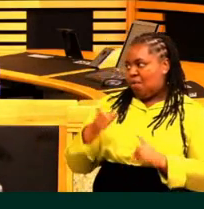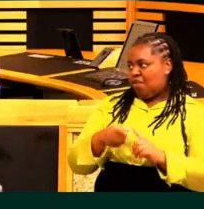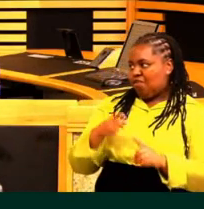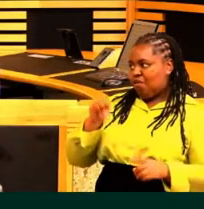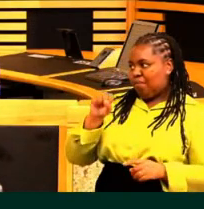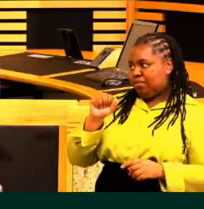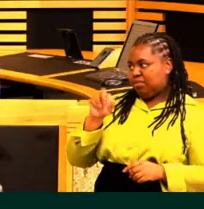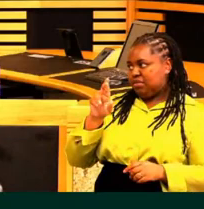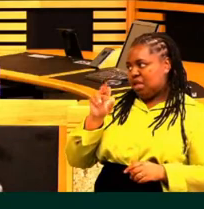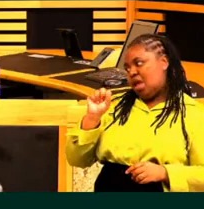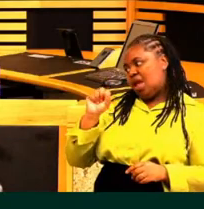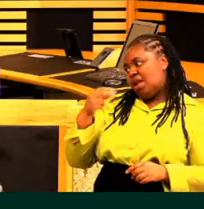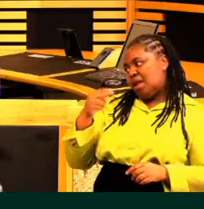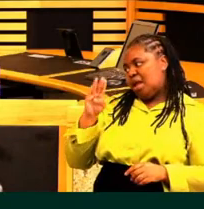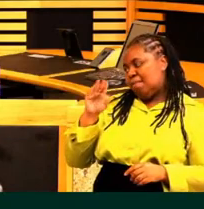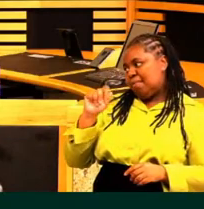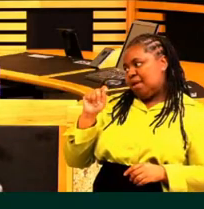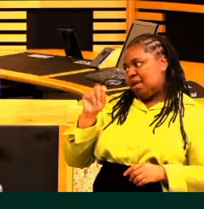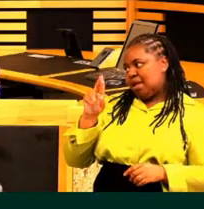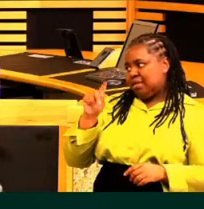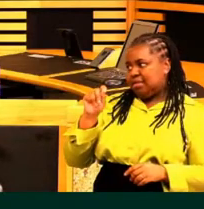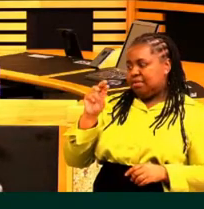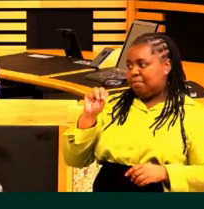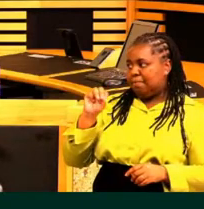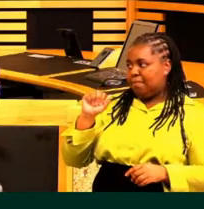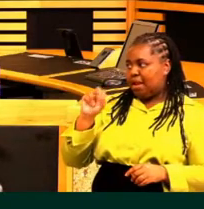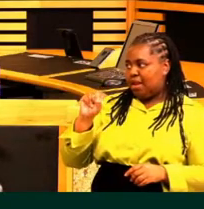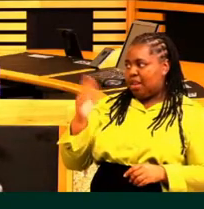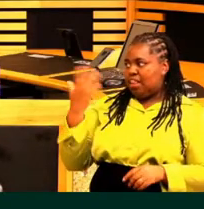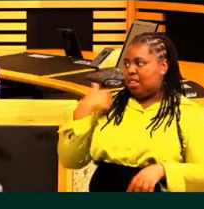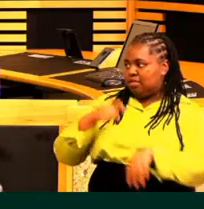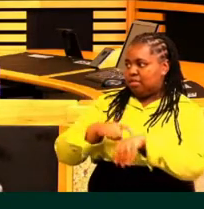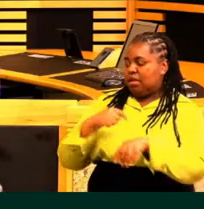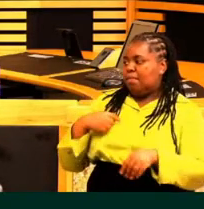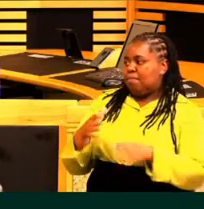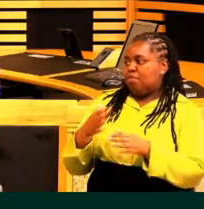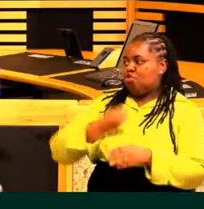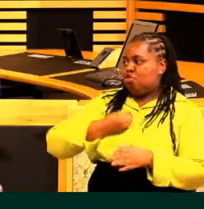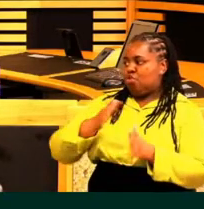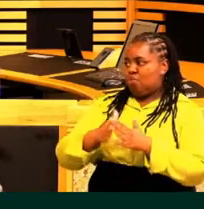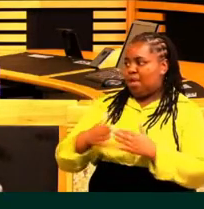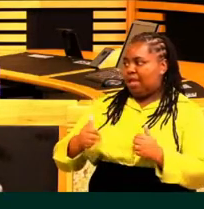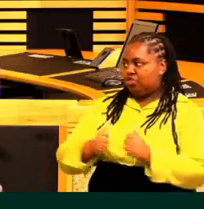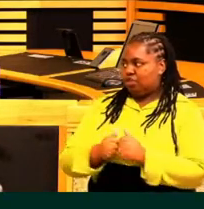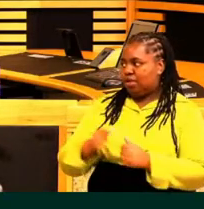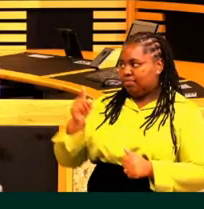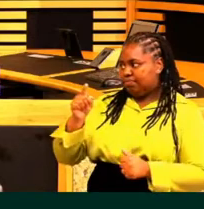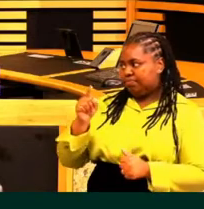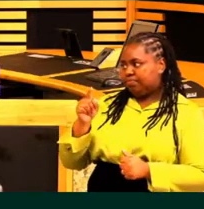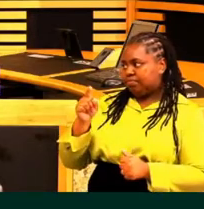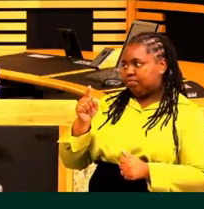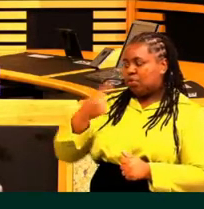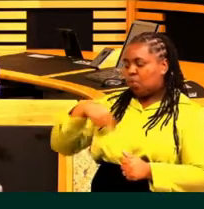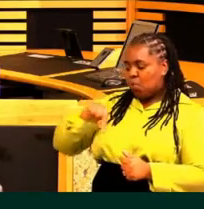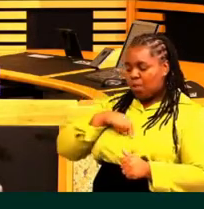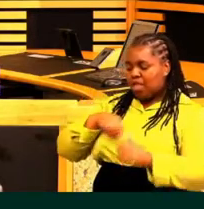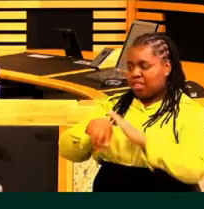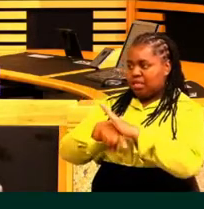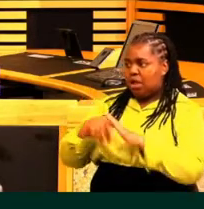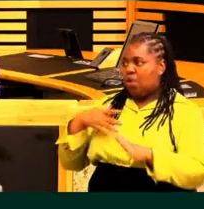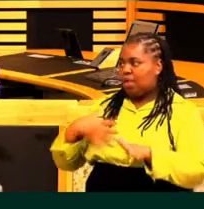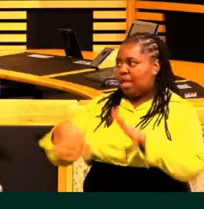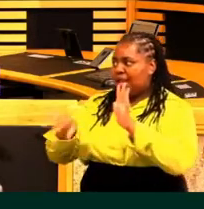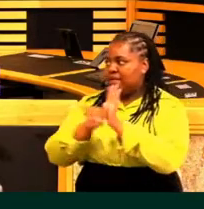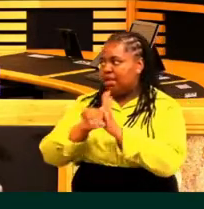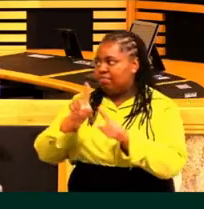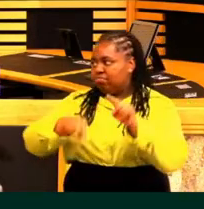Batman District um during our youth Workshop outside apartment District we identified